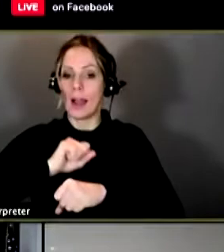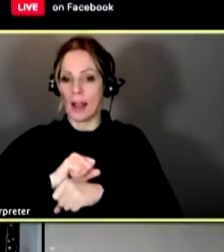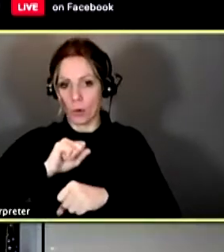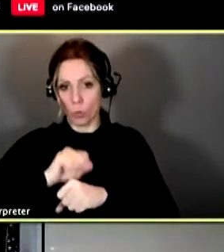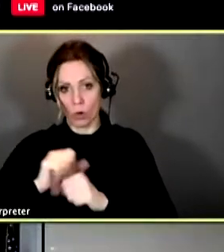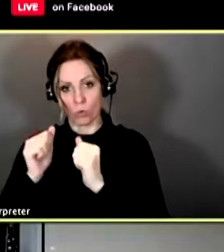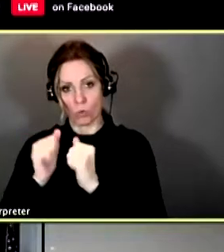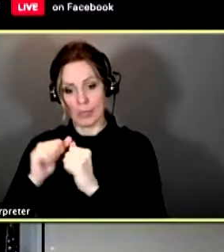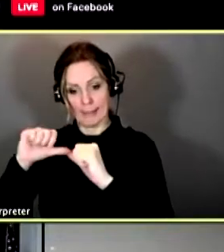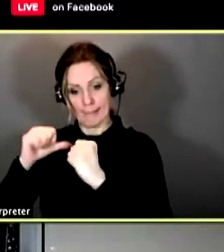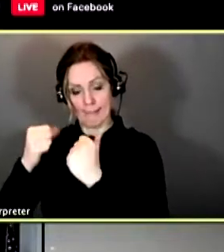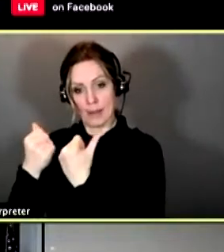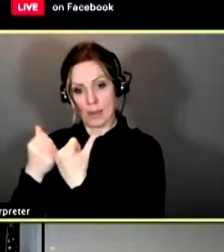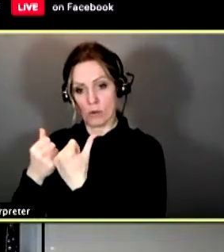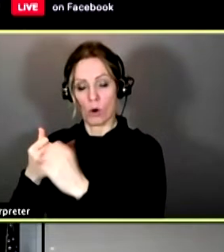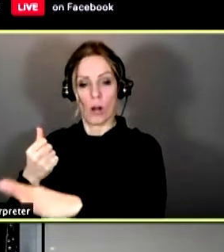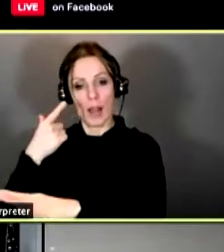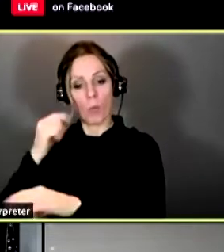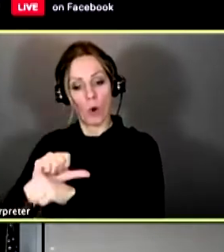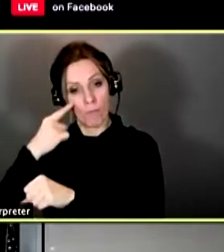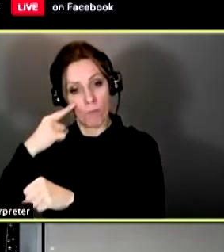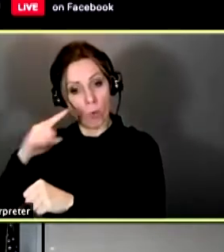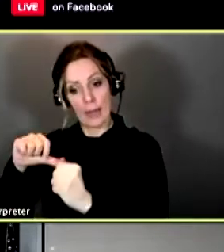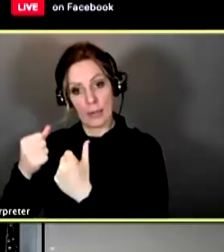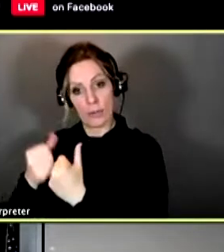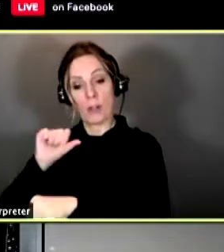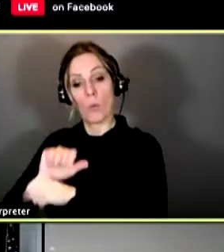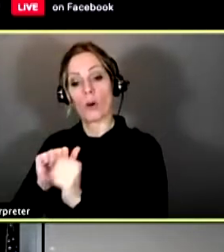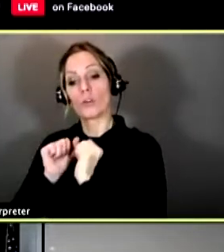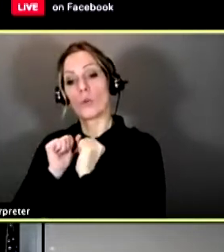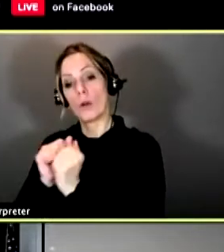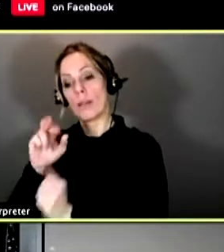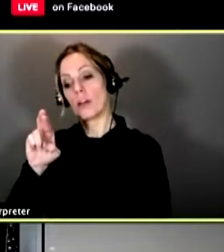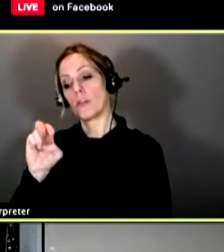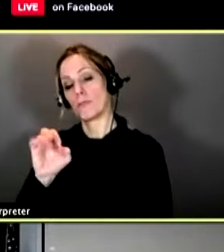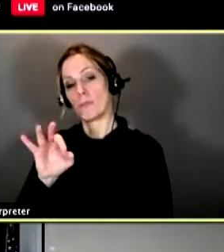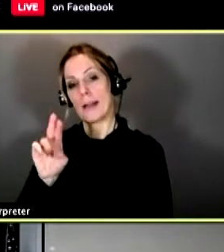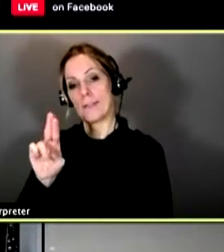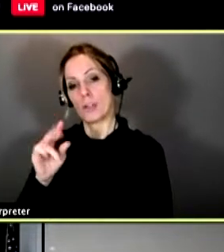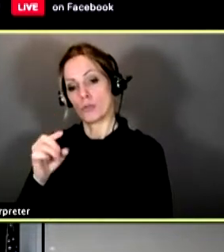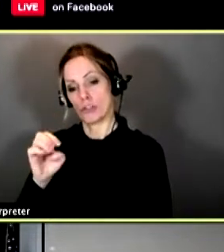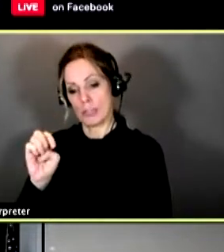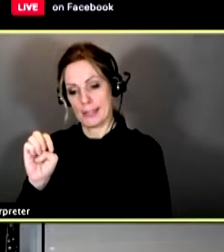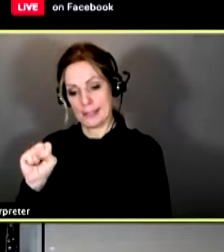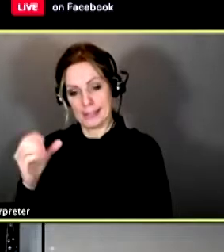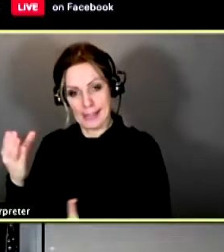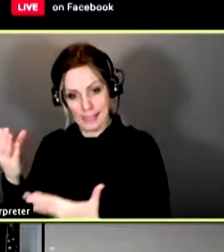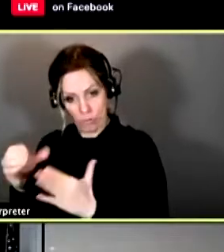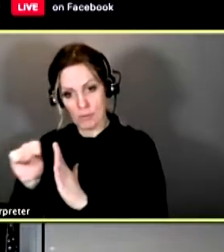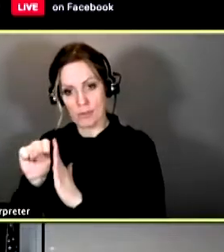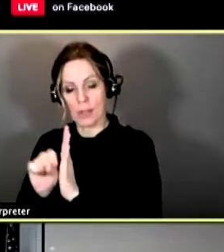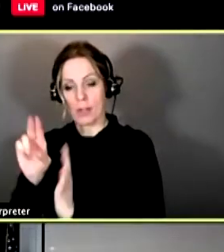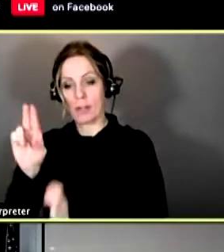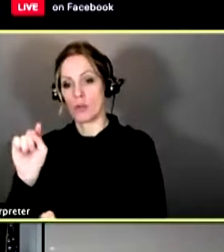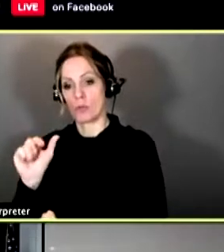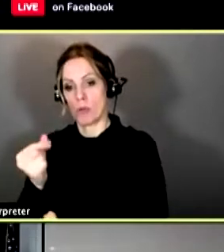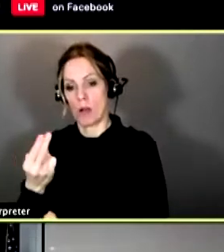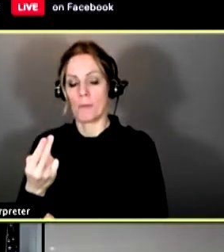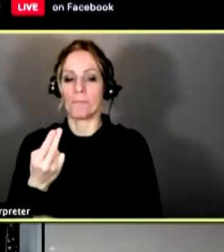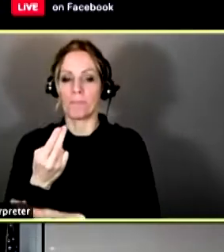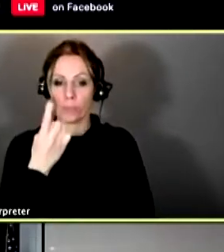that works with refugees in the state of Utah. And one of the things that